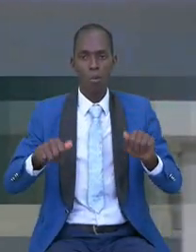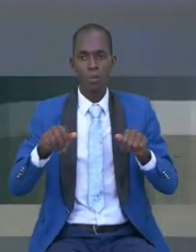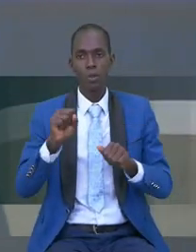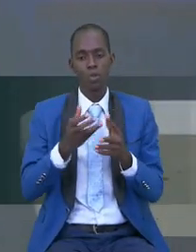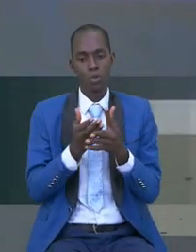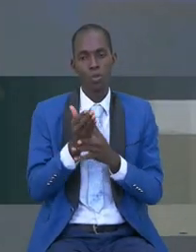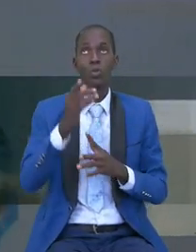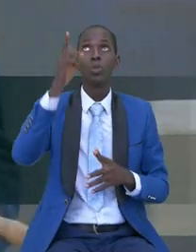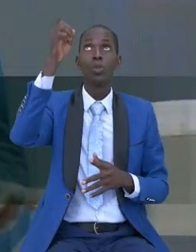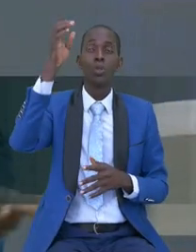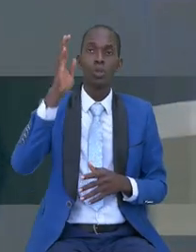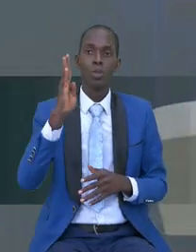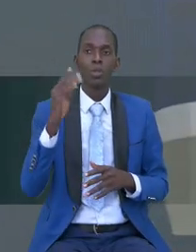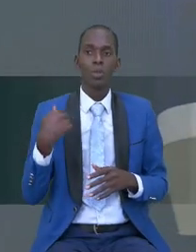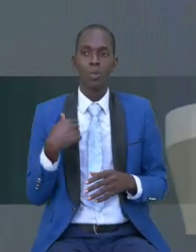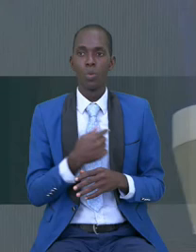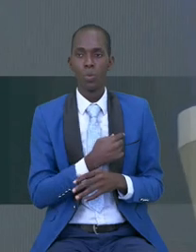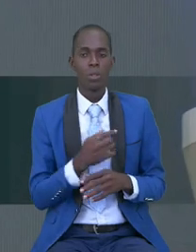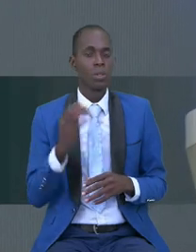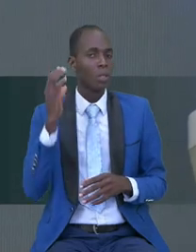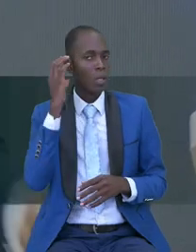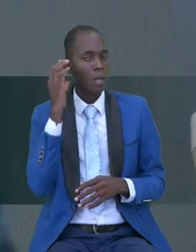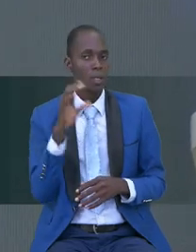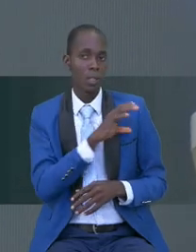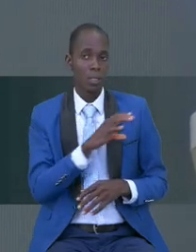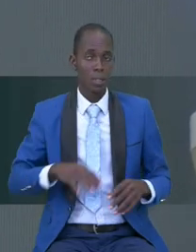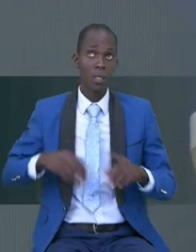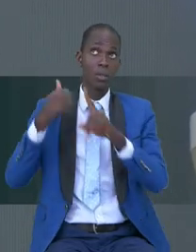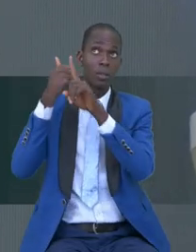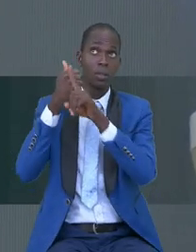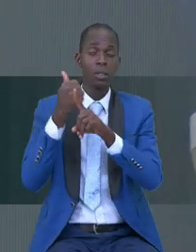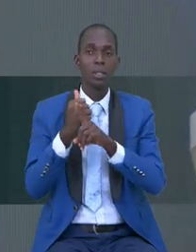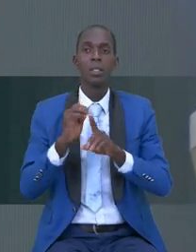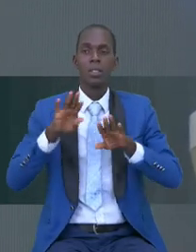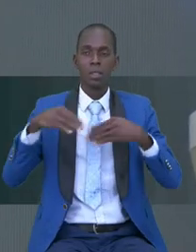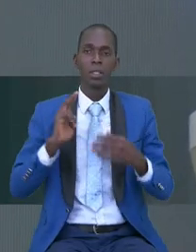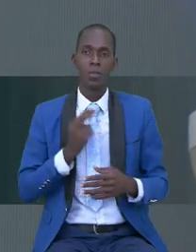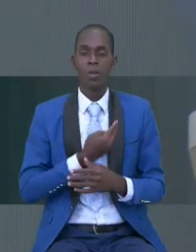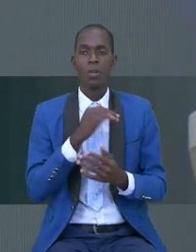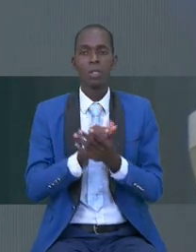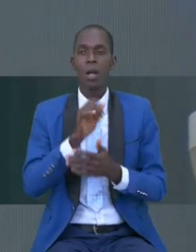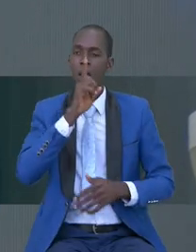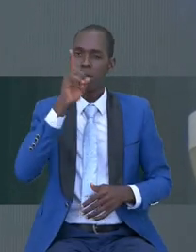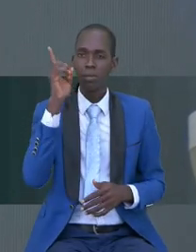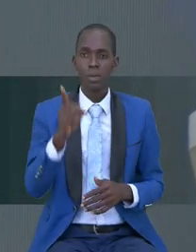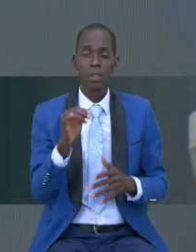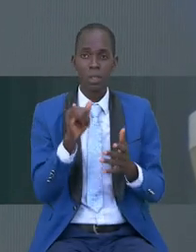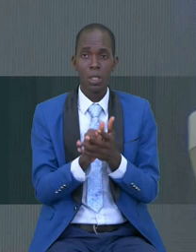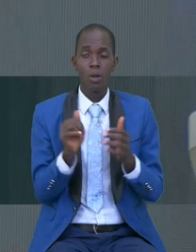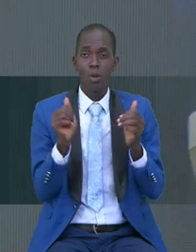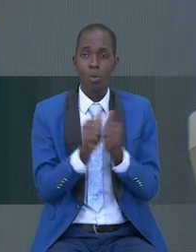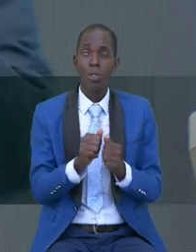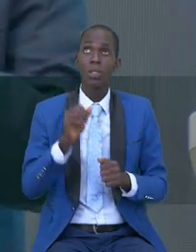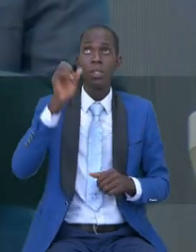God. We've listened to Christ himself. He himself has assured us that with his Father